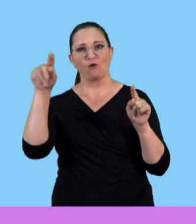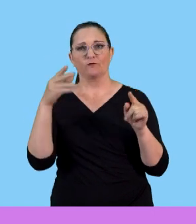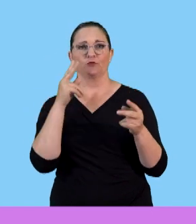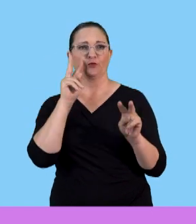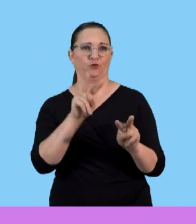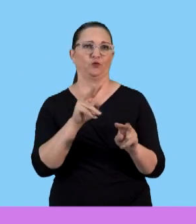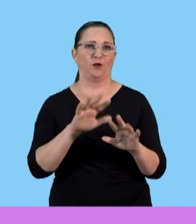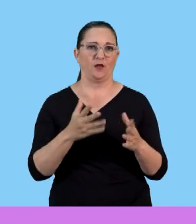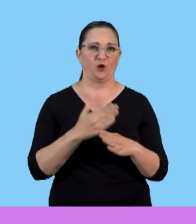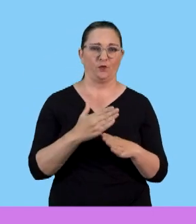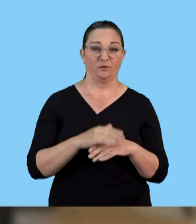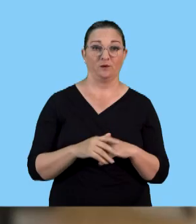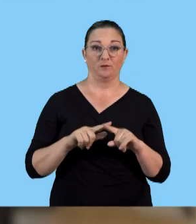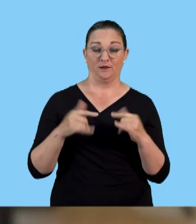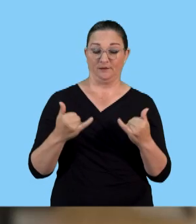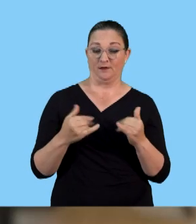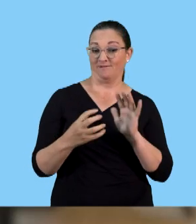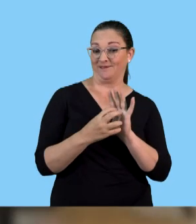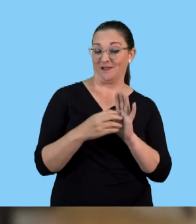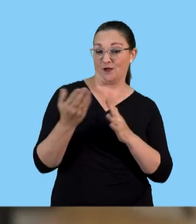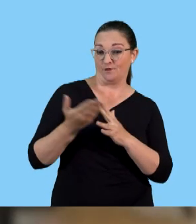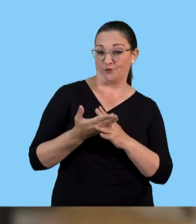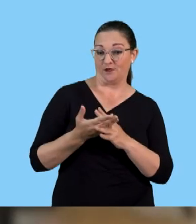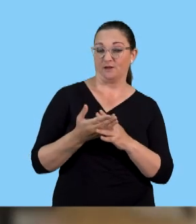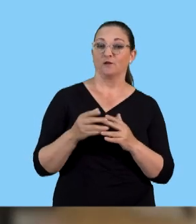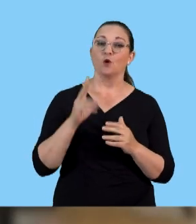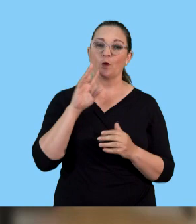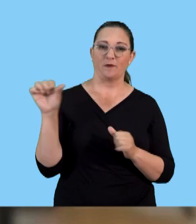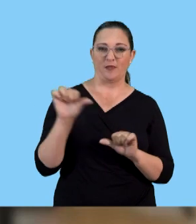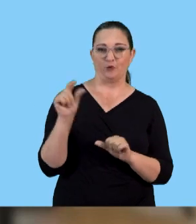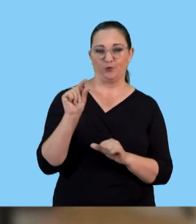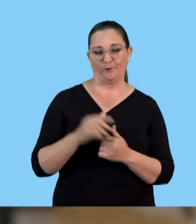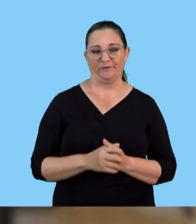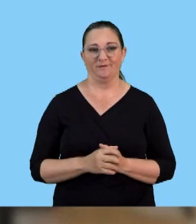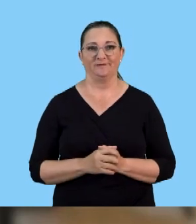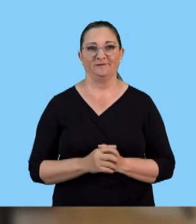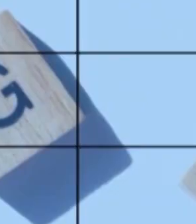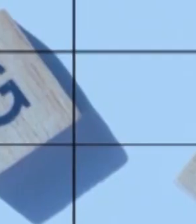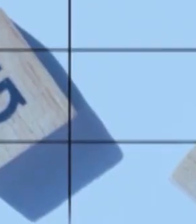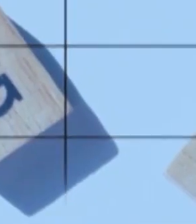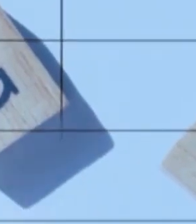relation to the given context. So now we are going to take a quick ad break. We'll be right back.